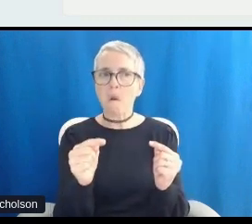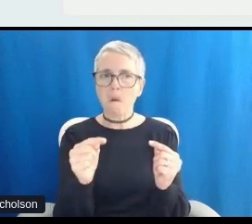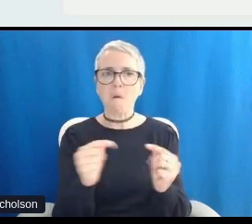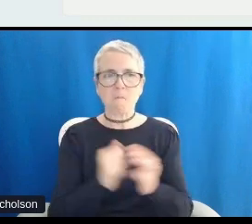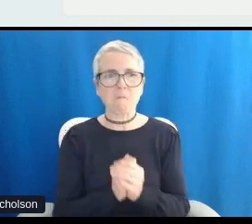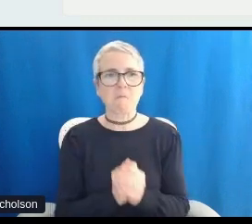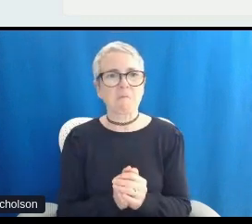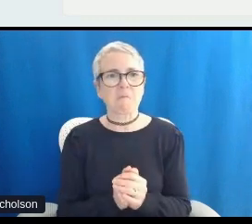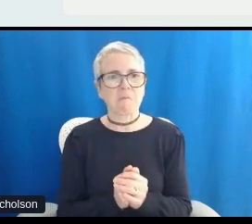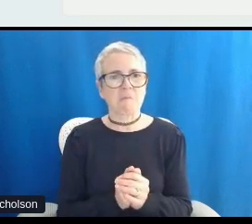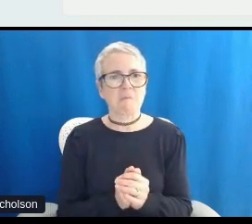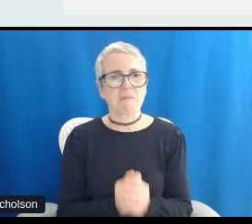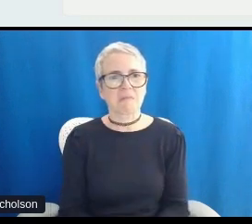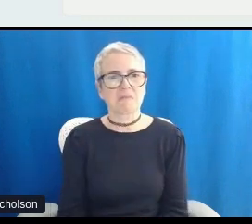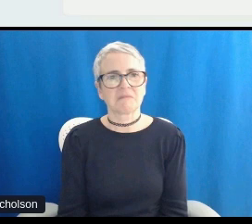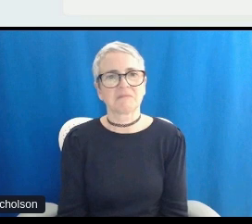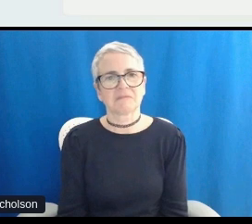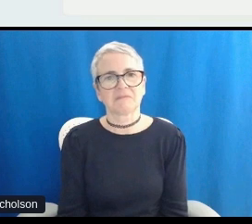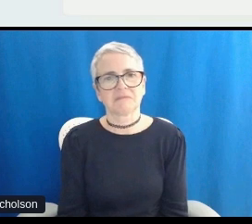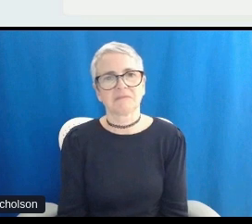It's like commenting on a race.